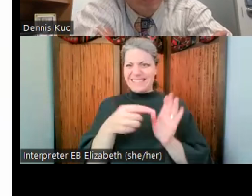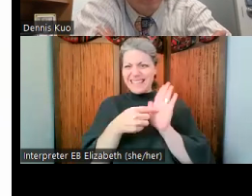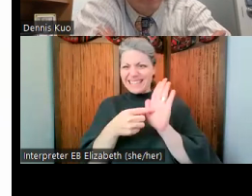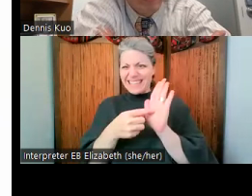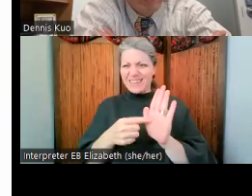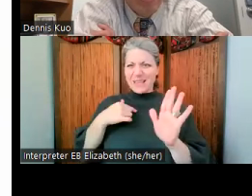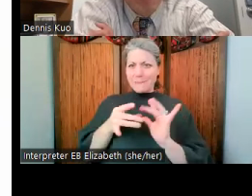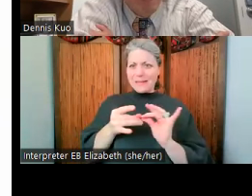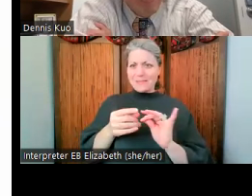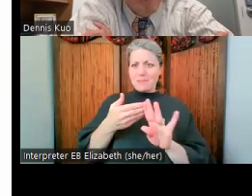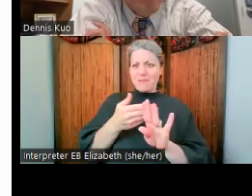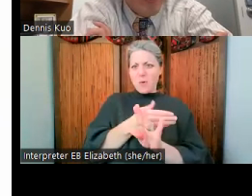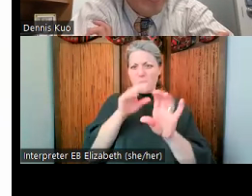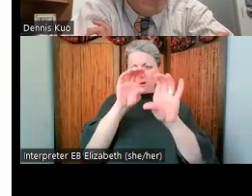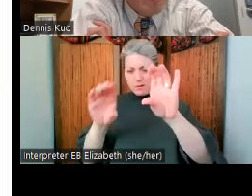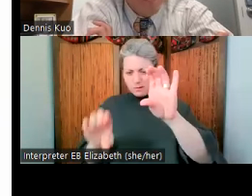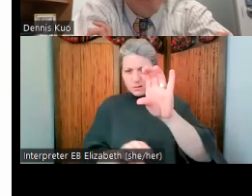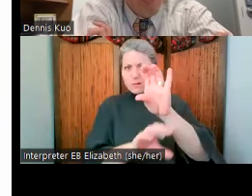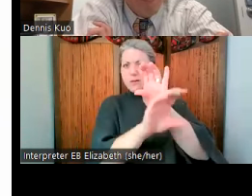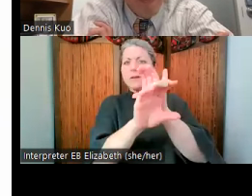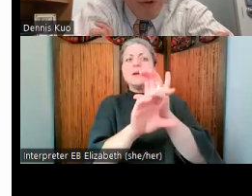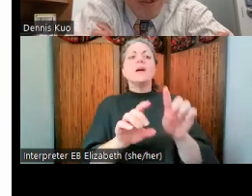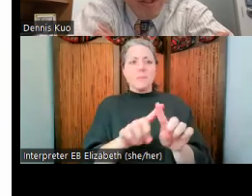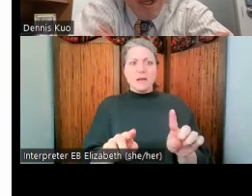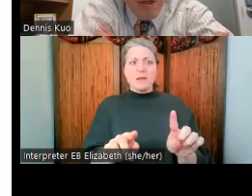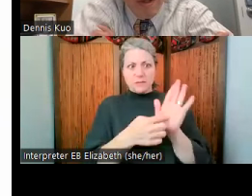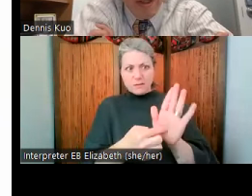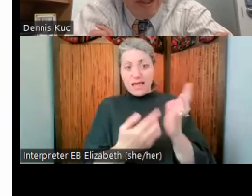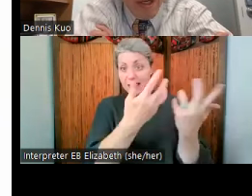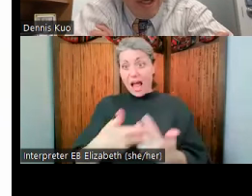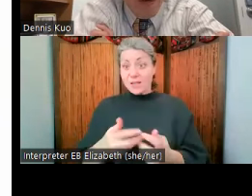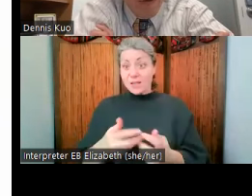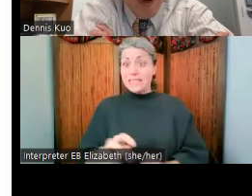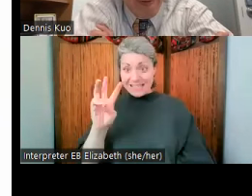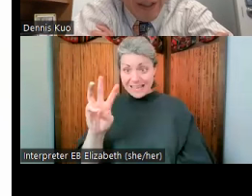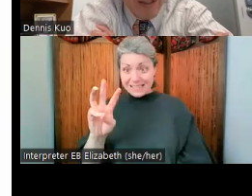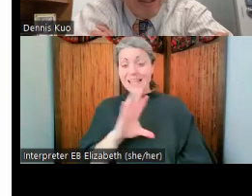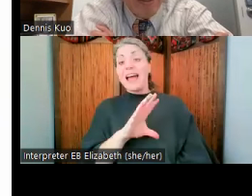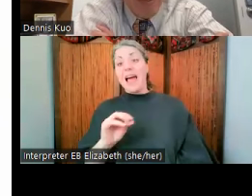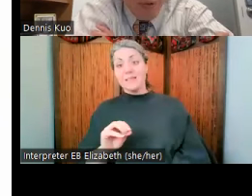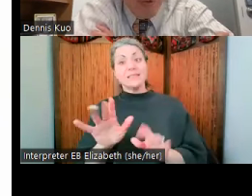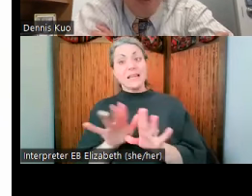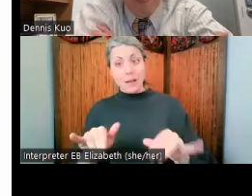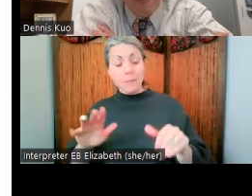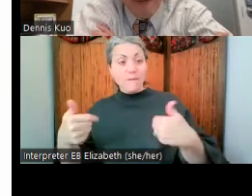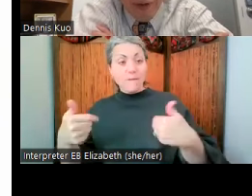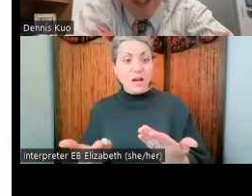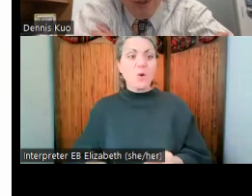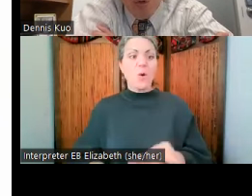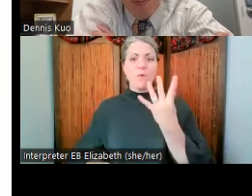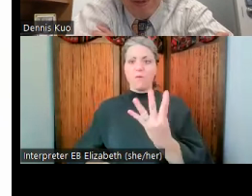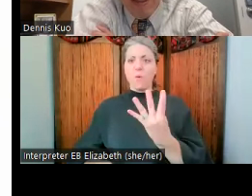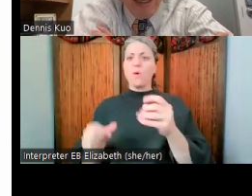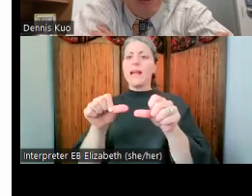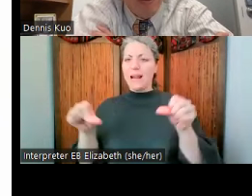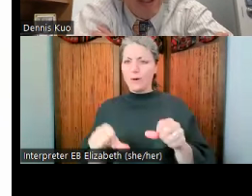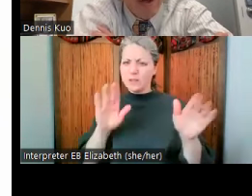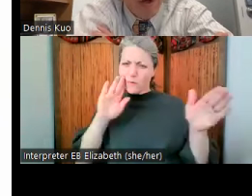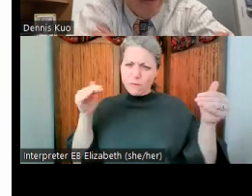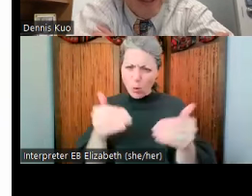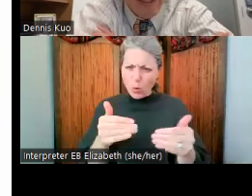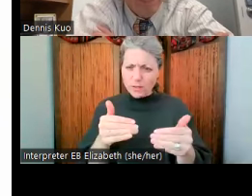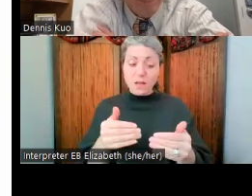special healthcare needs. But what it provides are 4 focus areas of where policies and programming and funding will be aligned